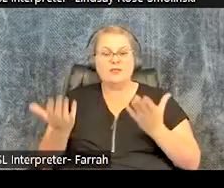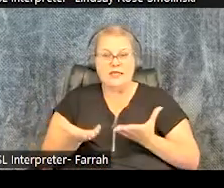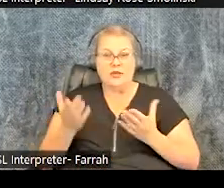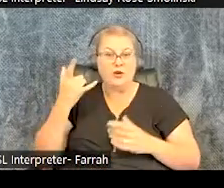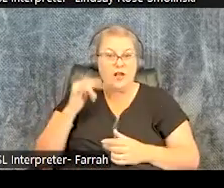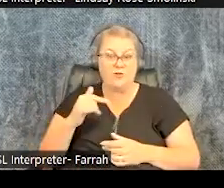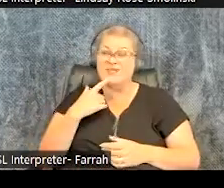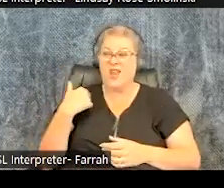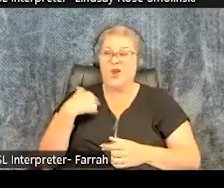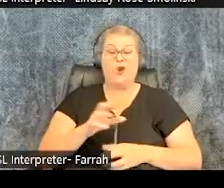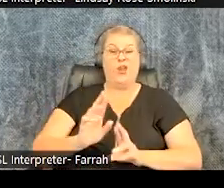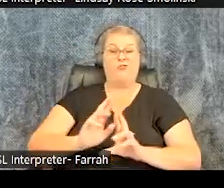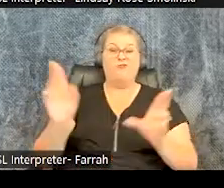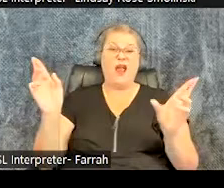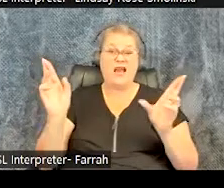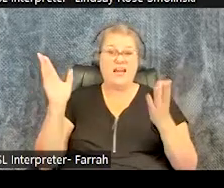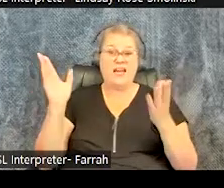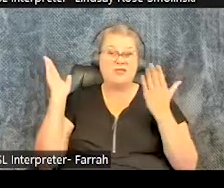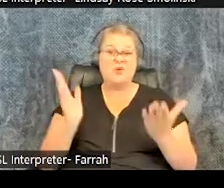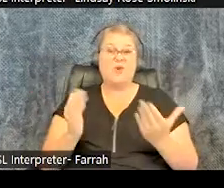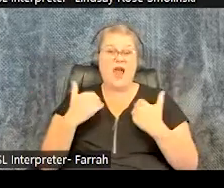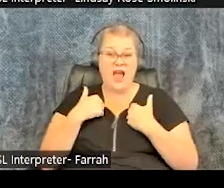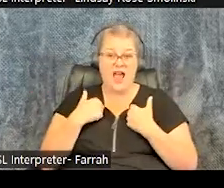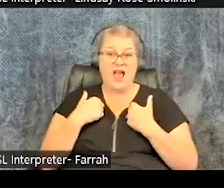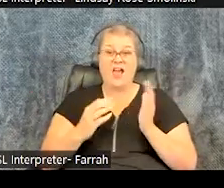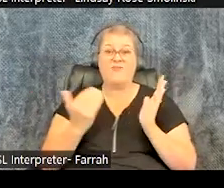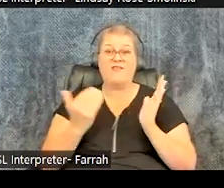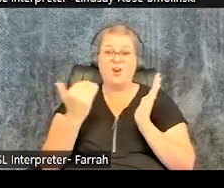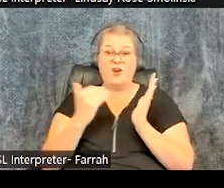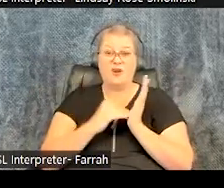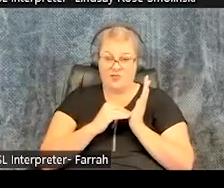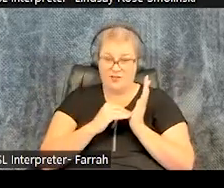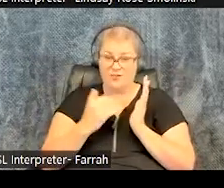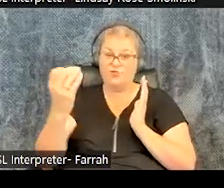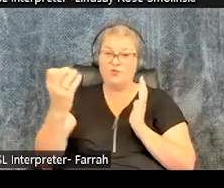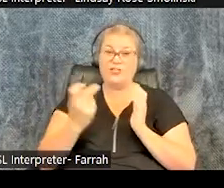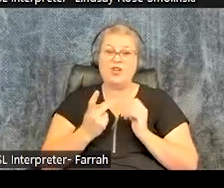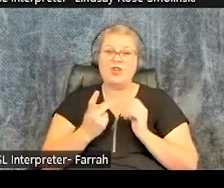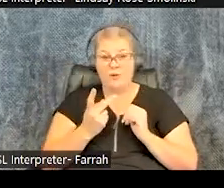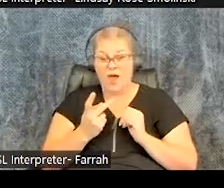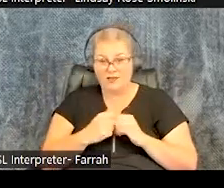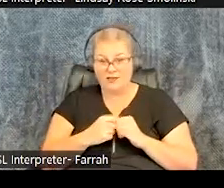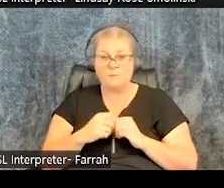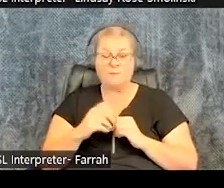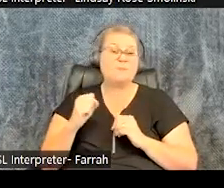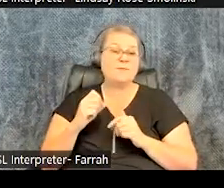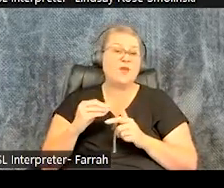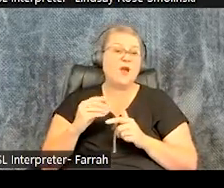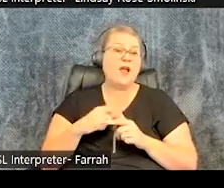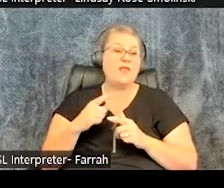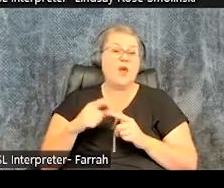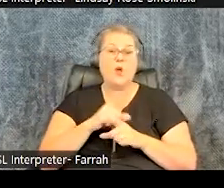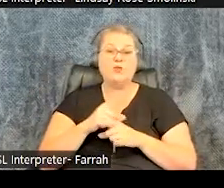to bring returnable bottles back. Also, we're working with several wineries on refillable